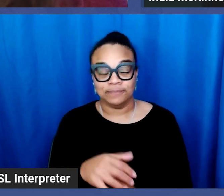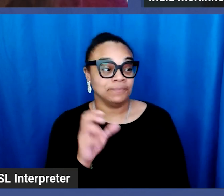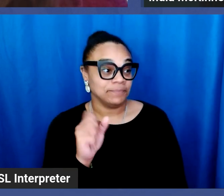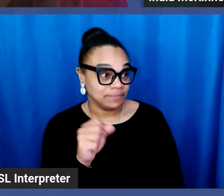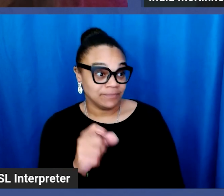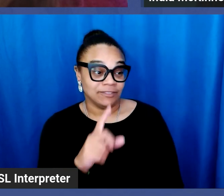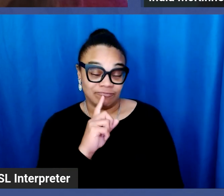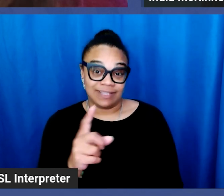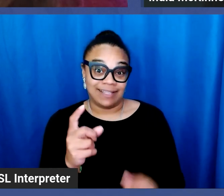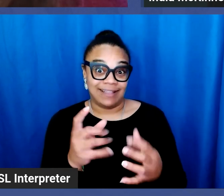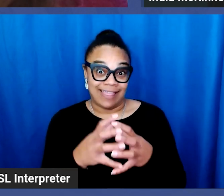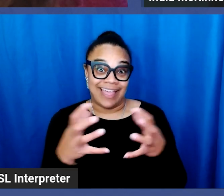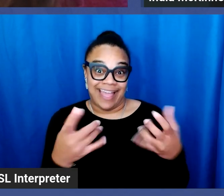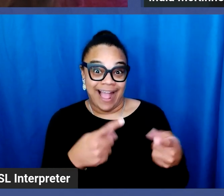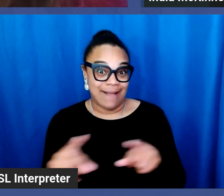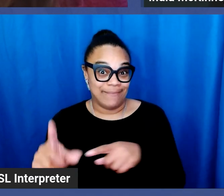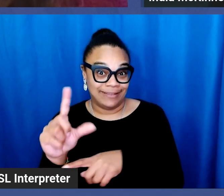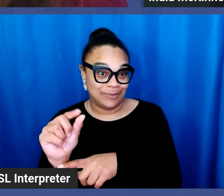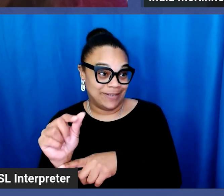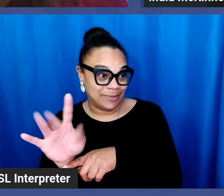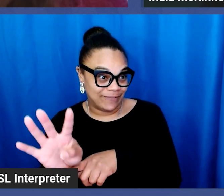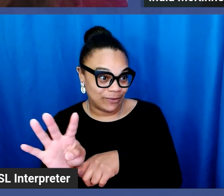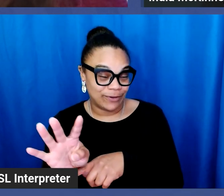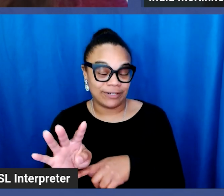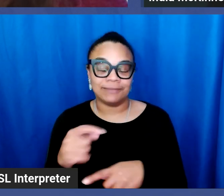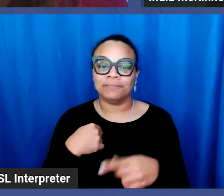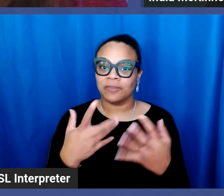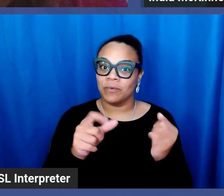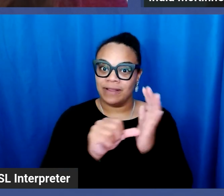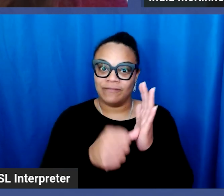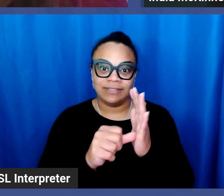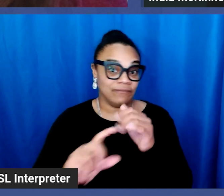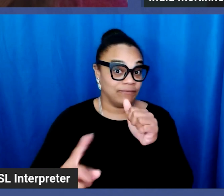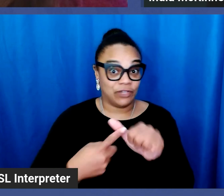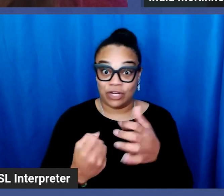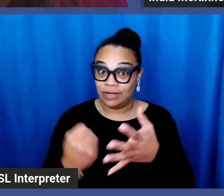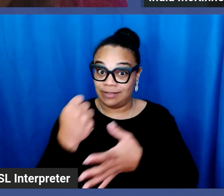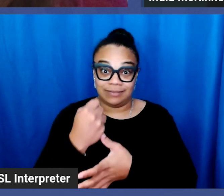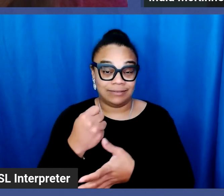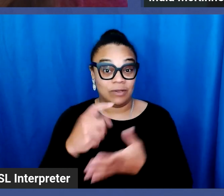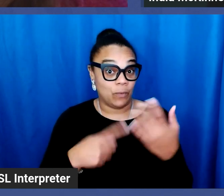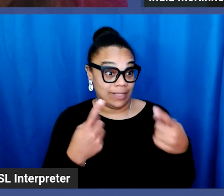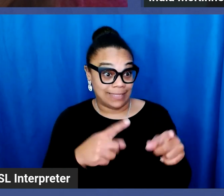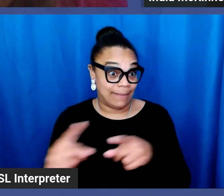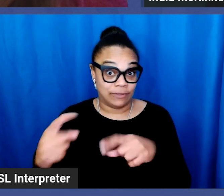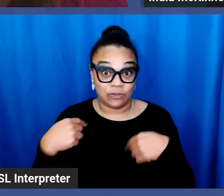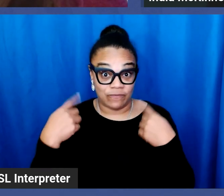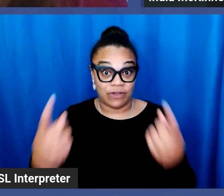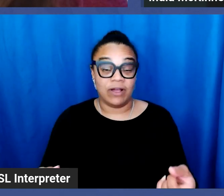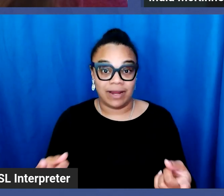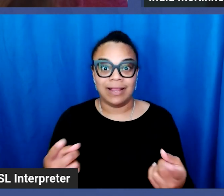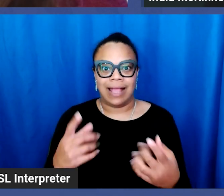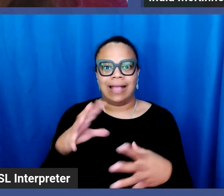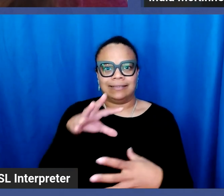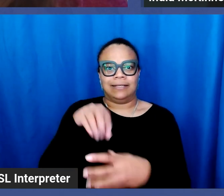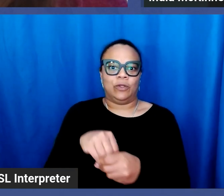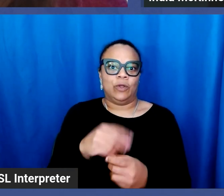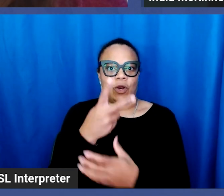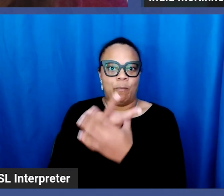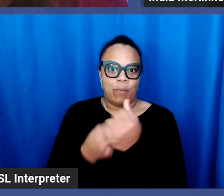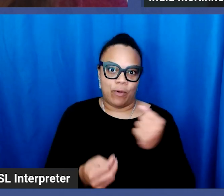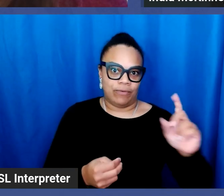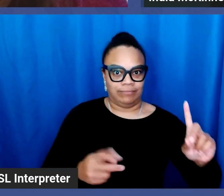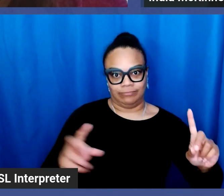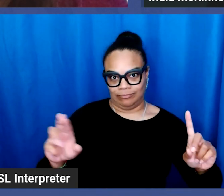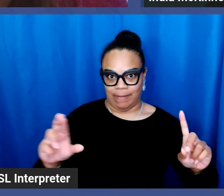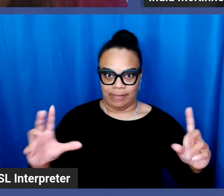lot that's happened in 2024. And I really want to emphasize up top that what's happened has been bipartisan. So there's a lot of, we had an